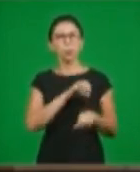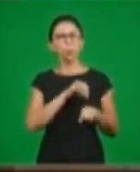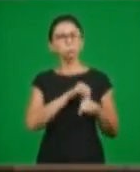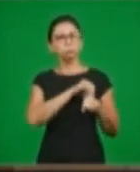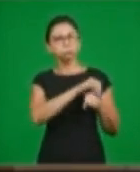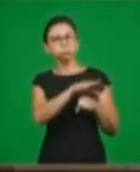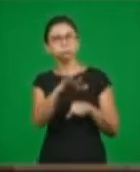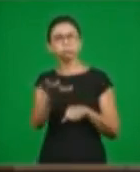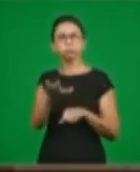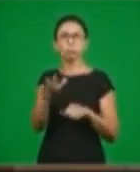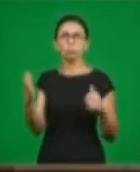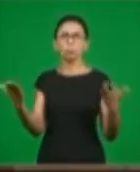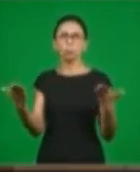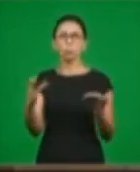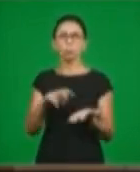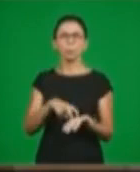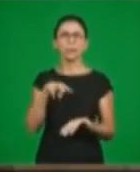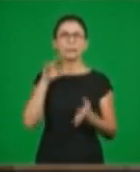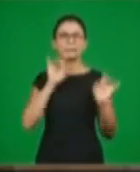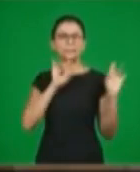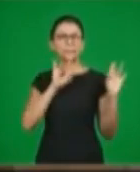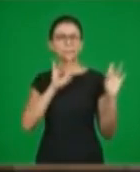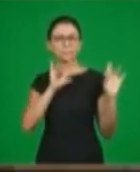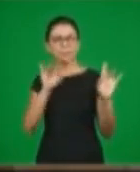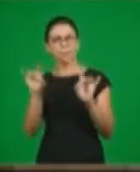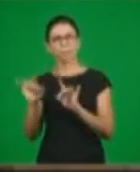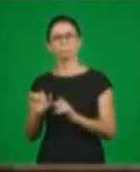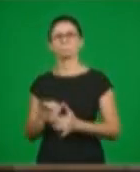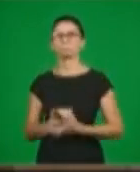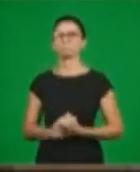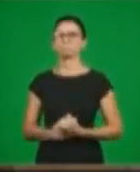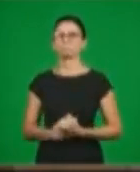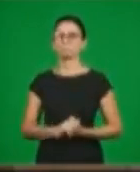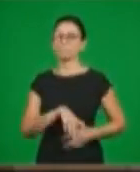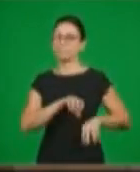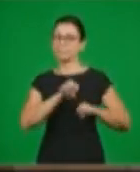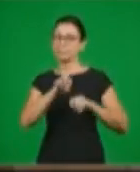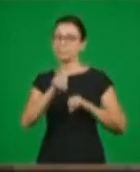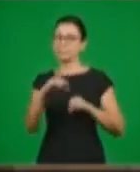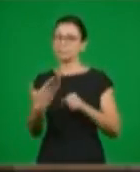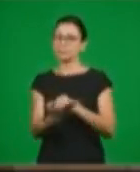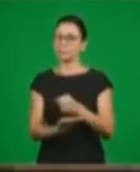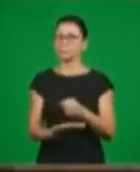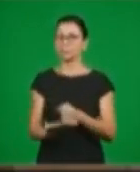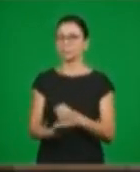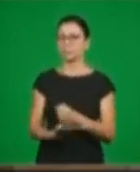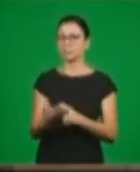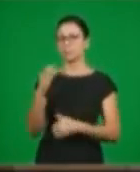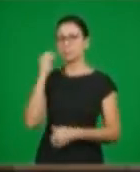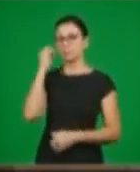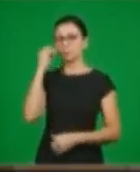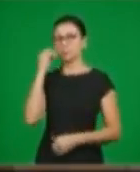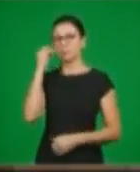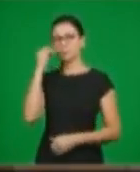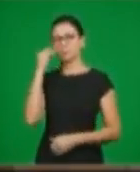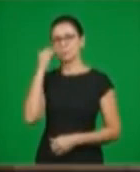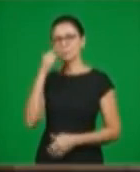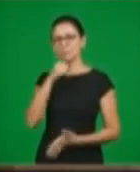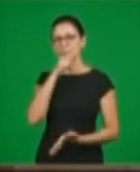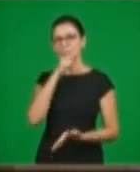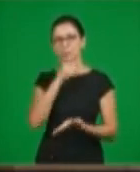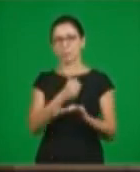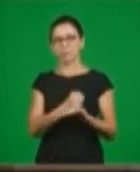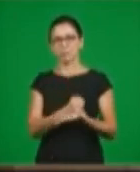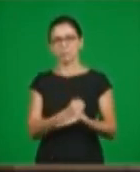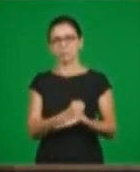This study is going to tell us a teach. It's special. And this teach is based on the experience of